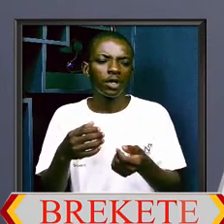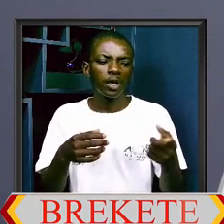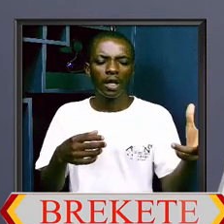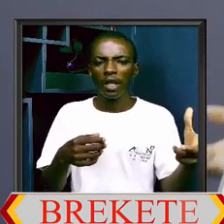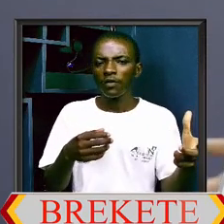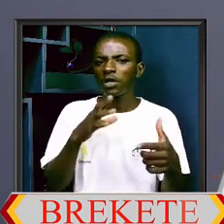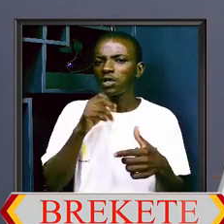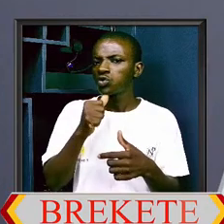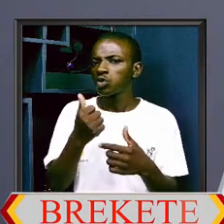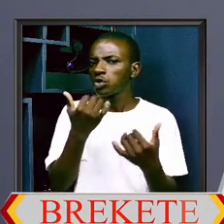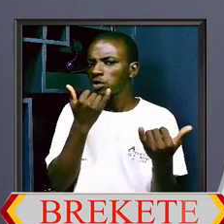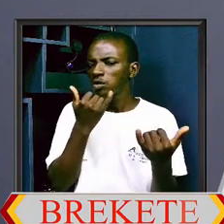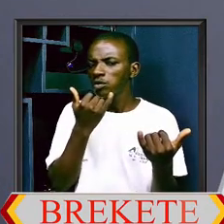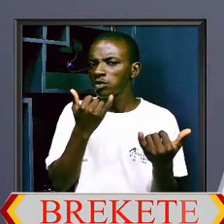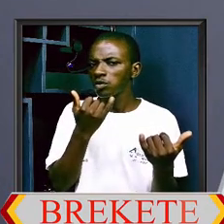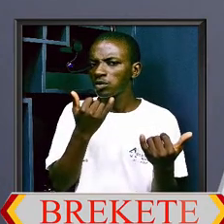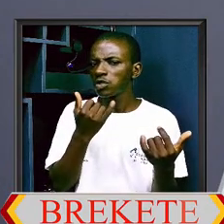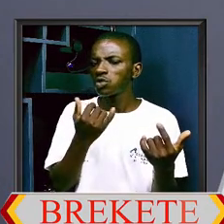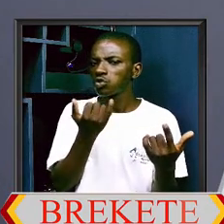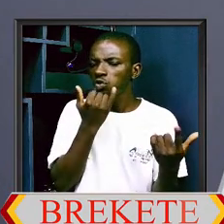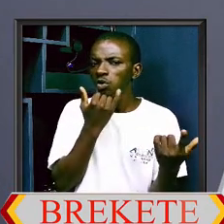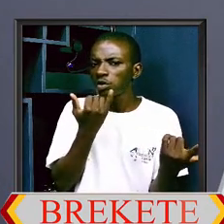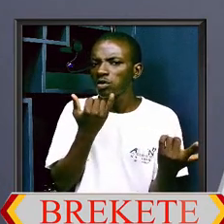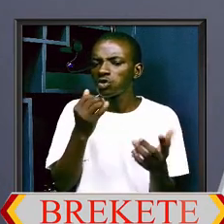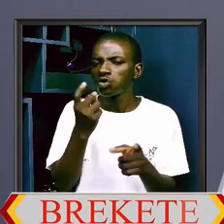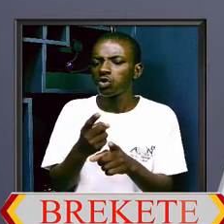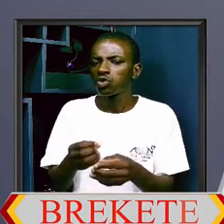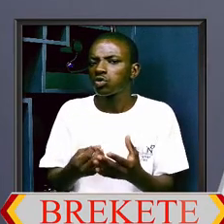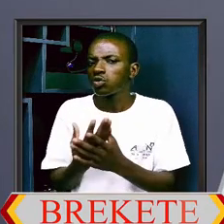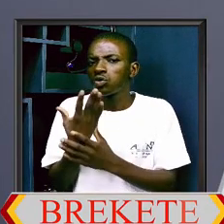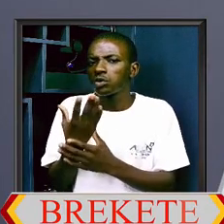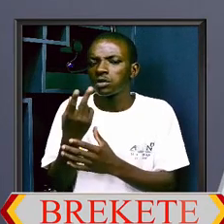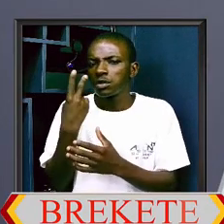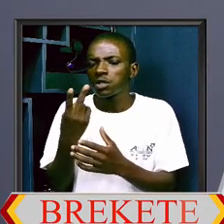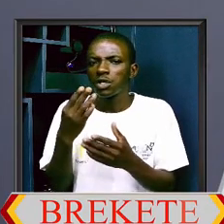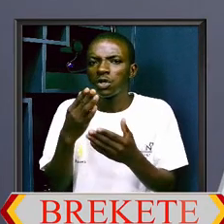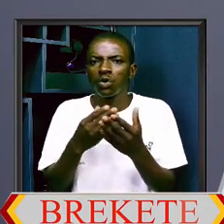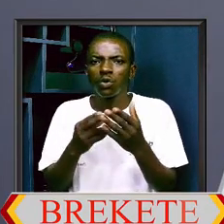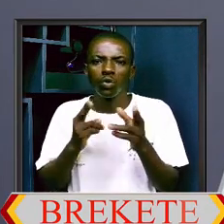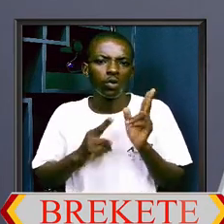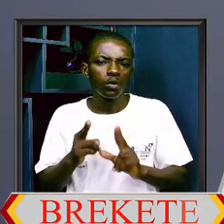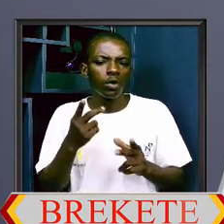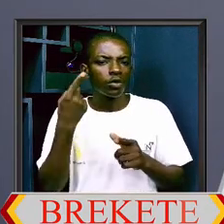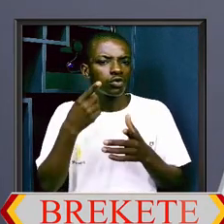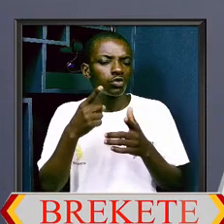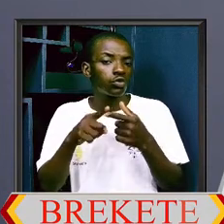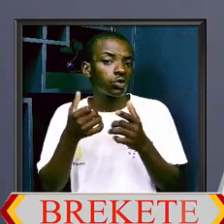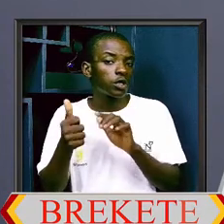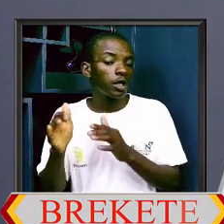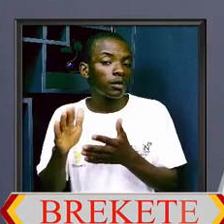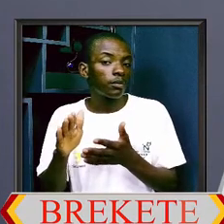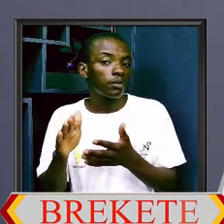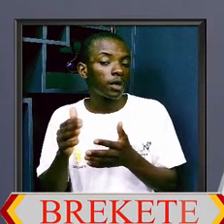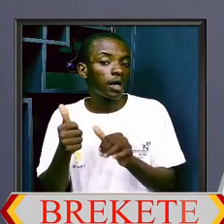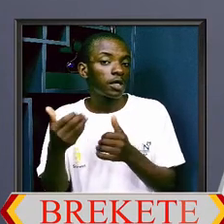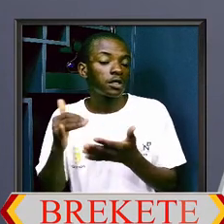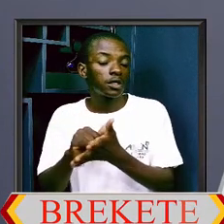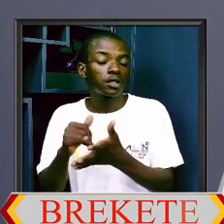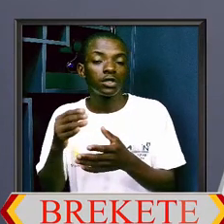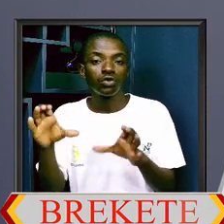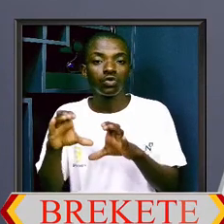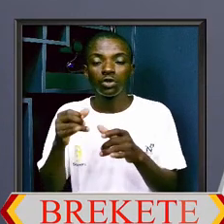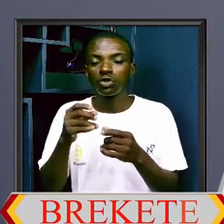left hand they wrong they never never tell them they just grow like that they just they see human being to them everything anything they do